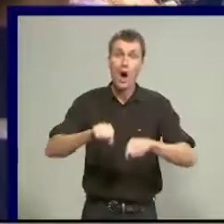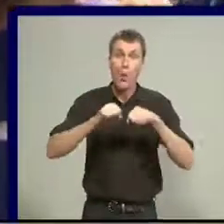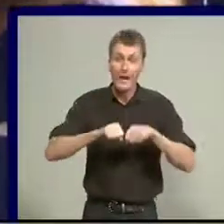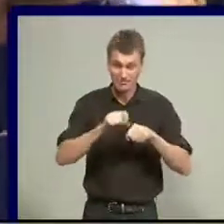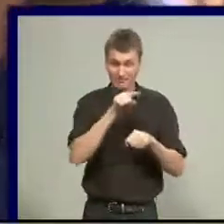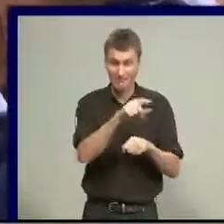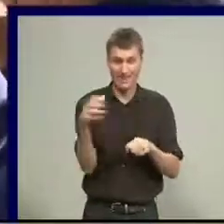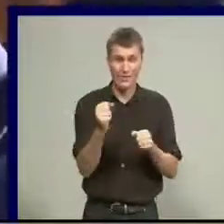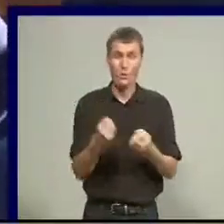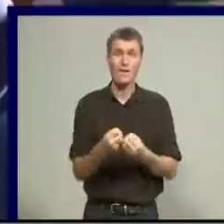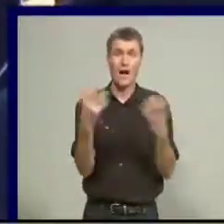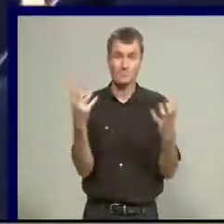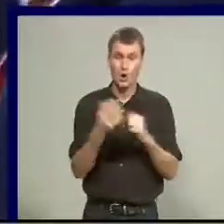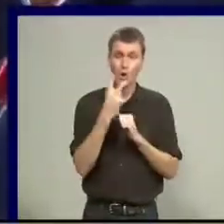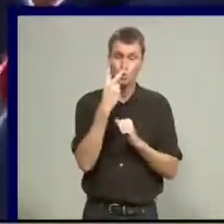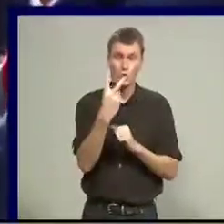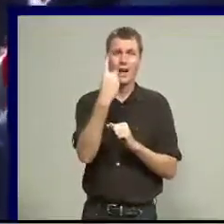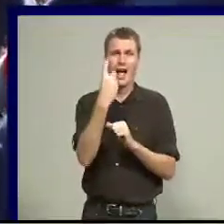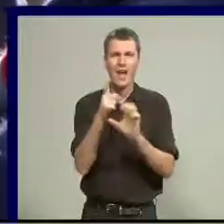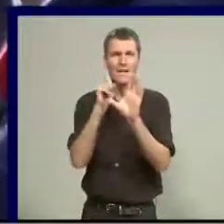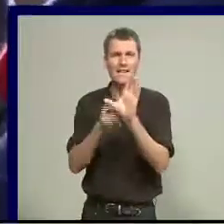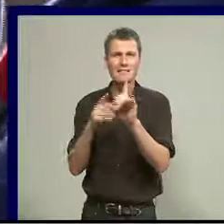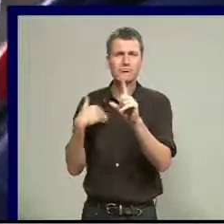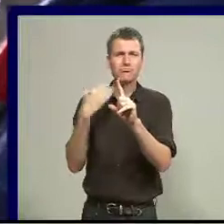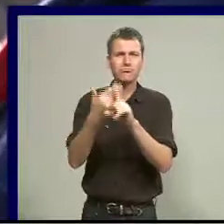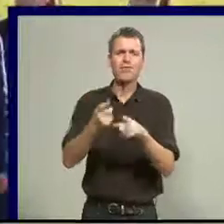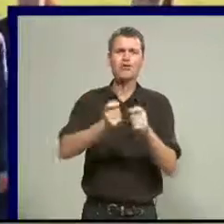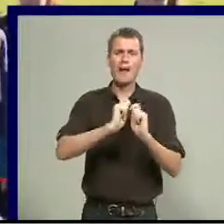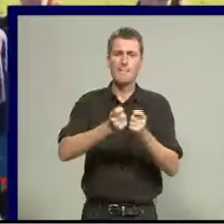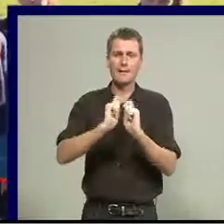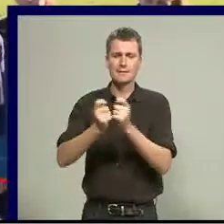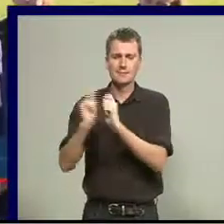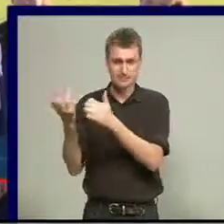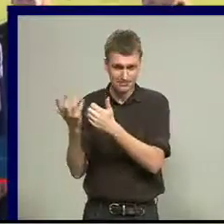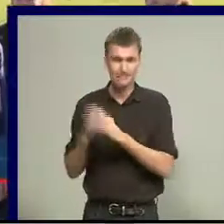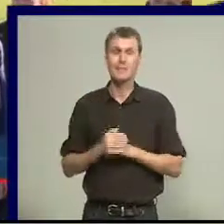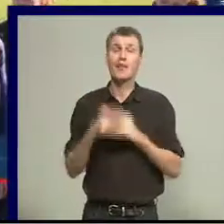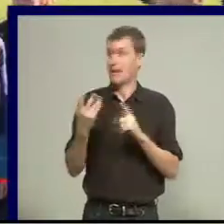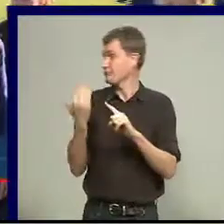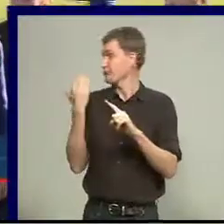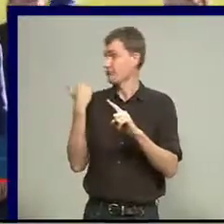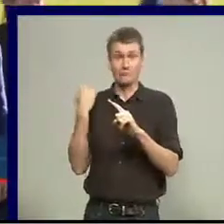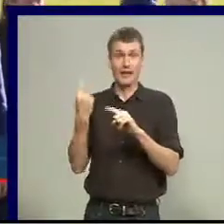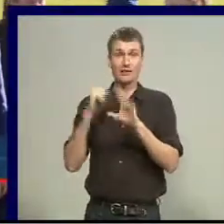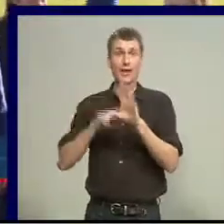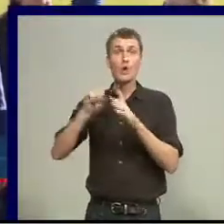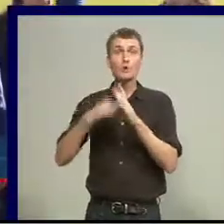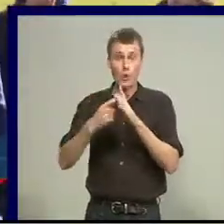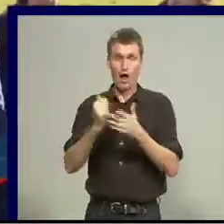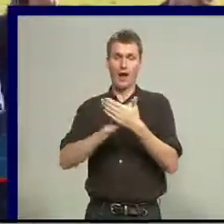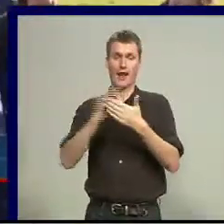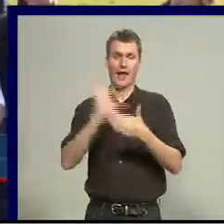treatment for 2.5 years before being given the all clear last June. It's an honour to have these girls get behind and